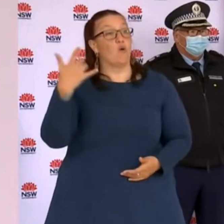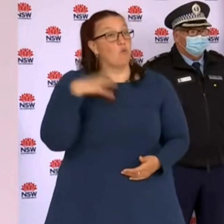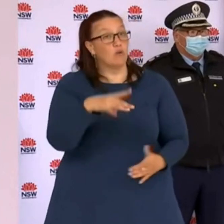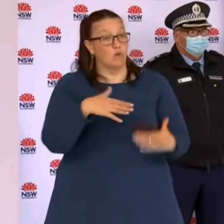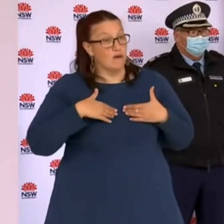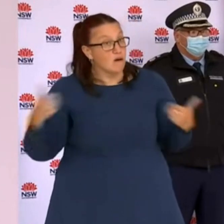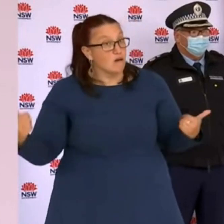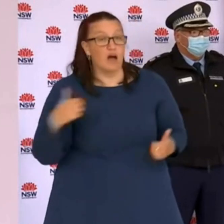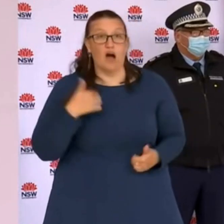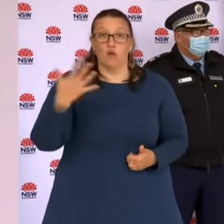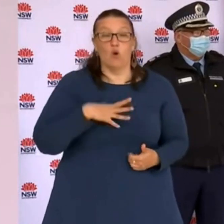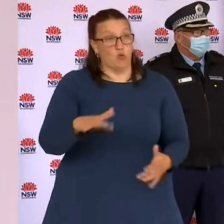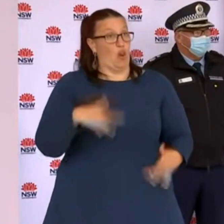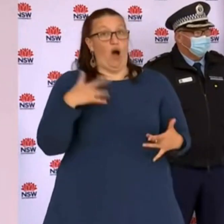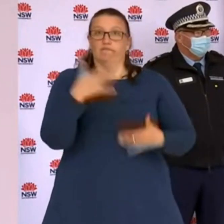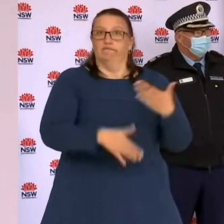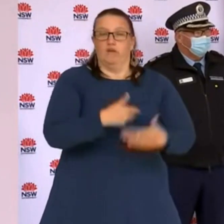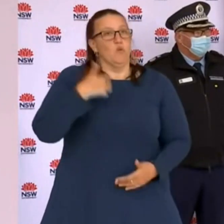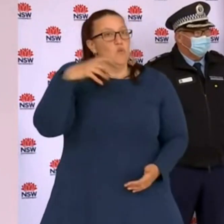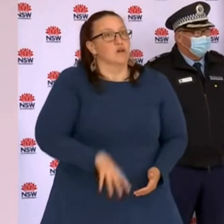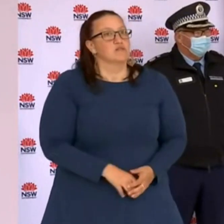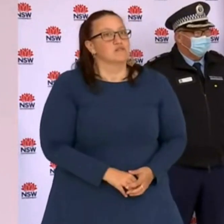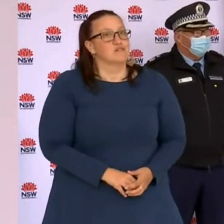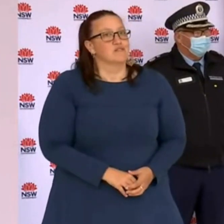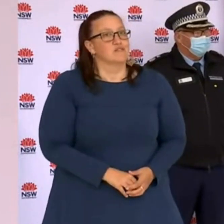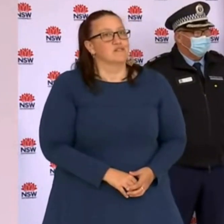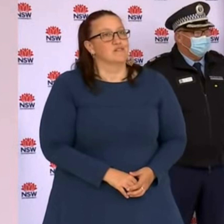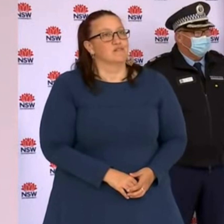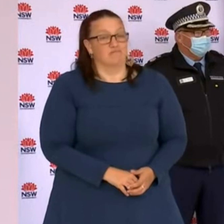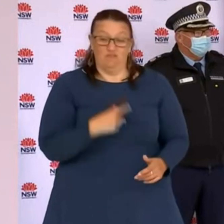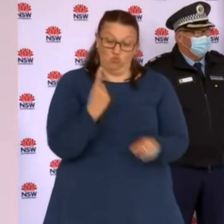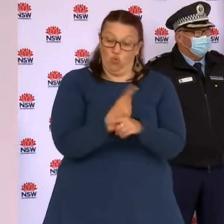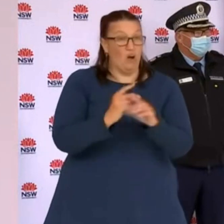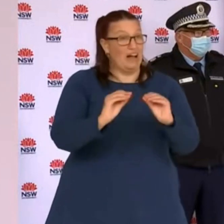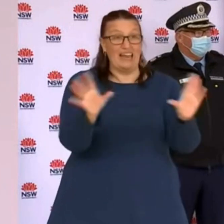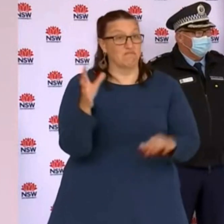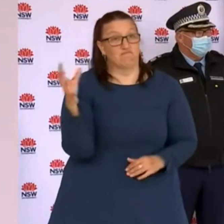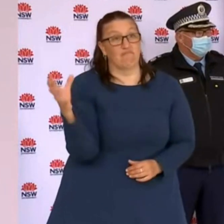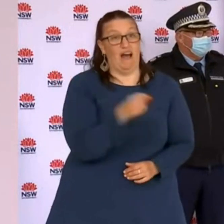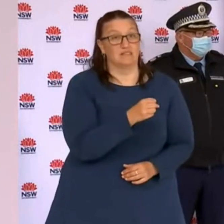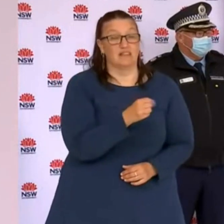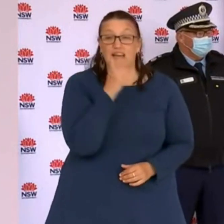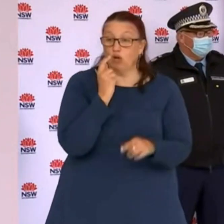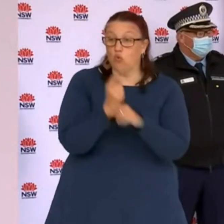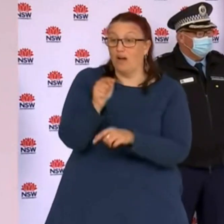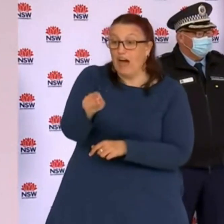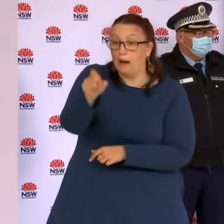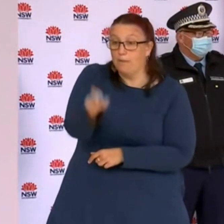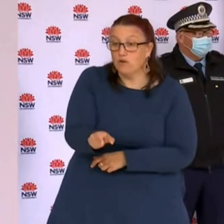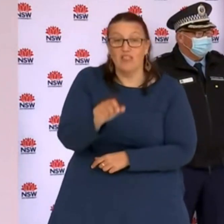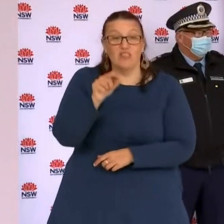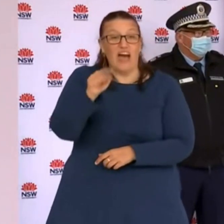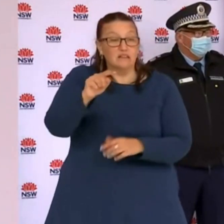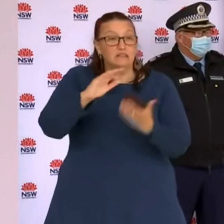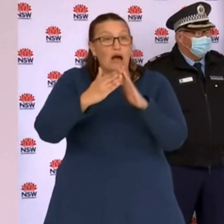as safely as possible, and as intact as possible. And that's why it's my responsibility to be direct. And if I've offended anybody, I